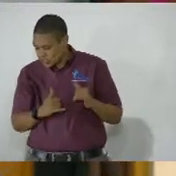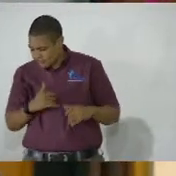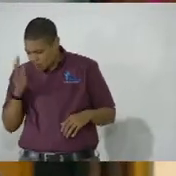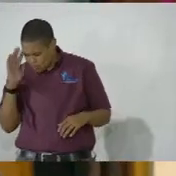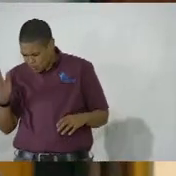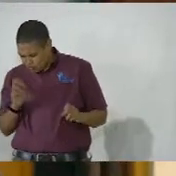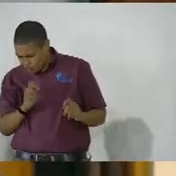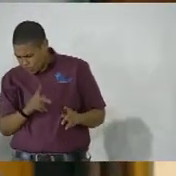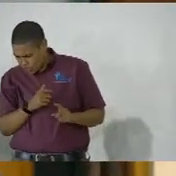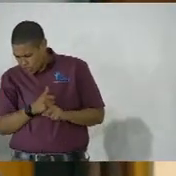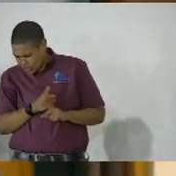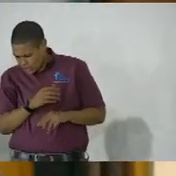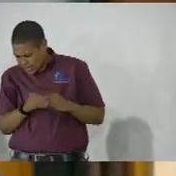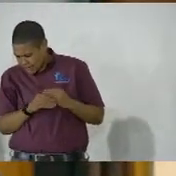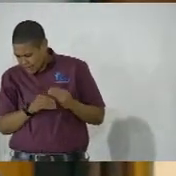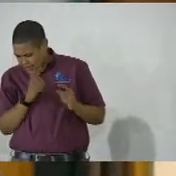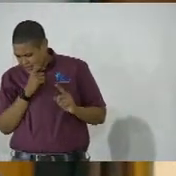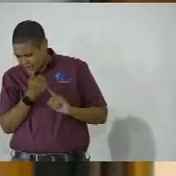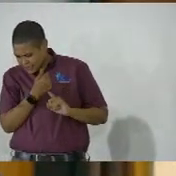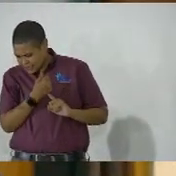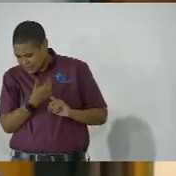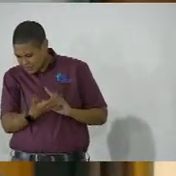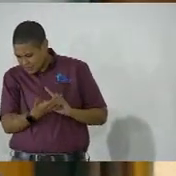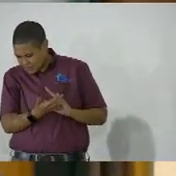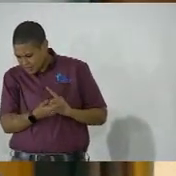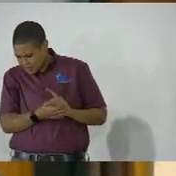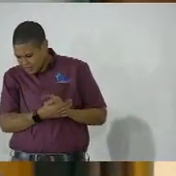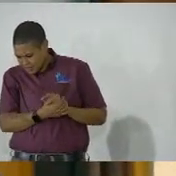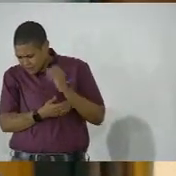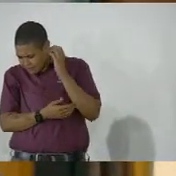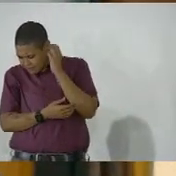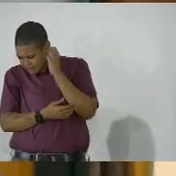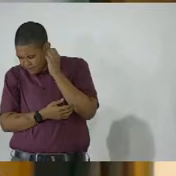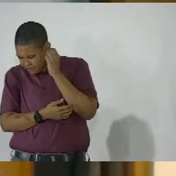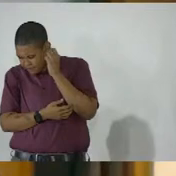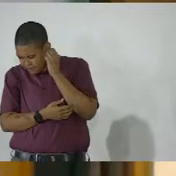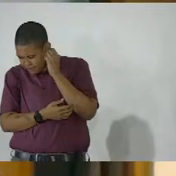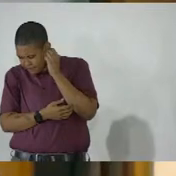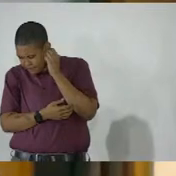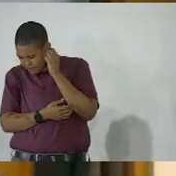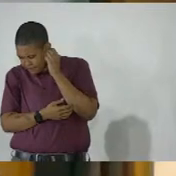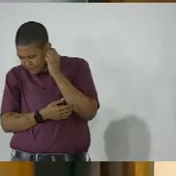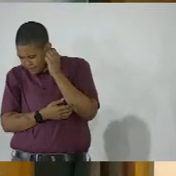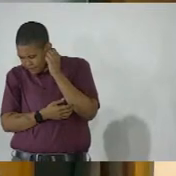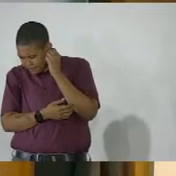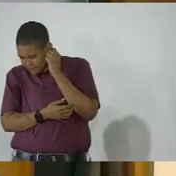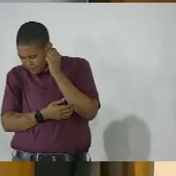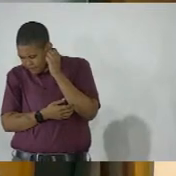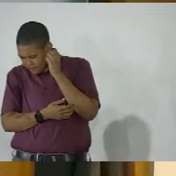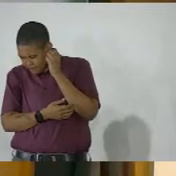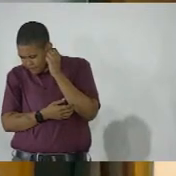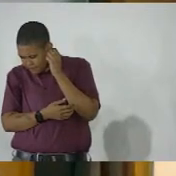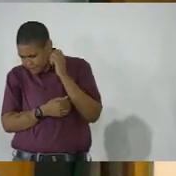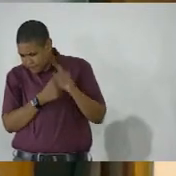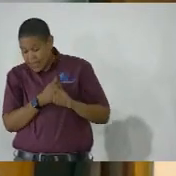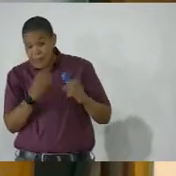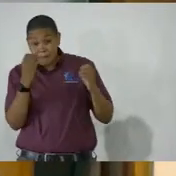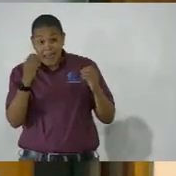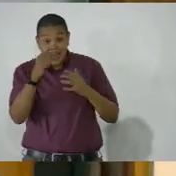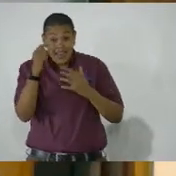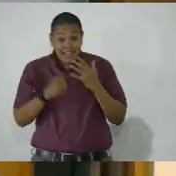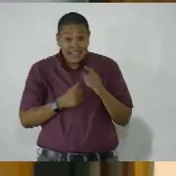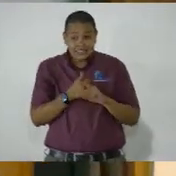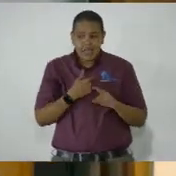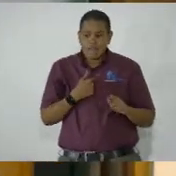return in terms of expanding expungement. Because, Madam Speaker, there are many cases that have been refused